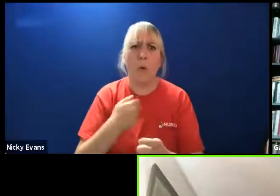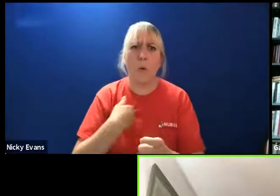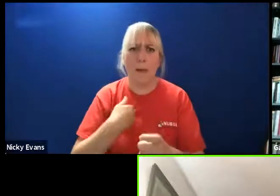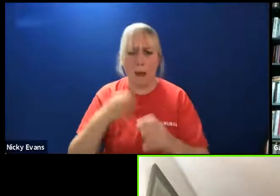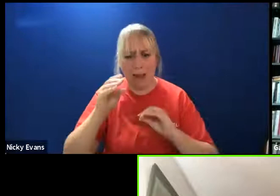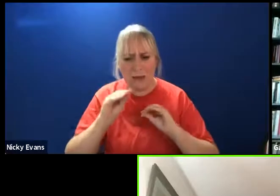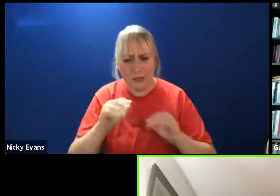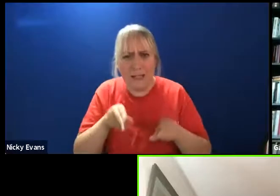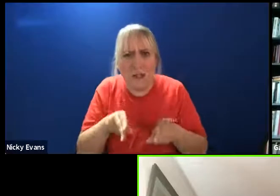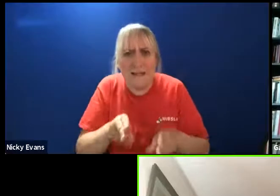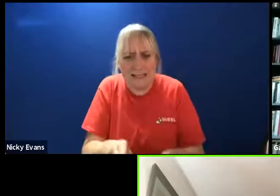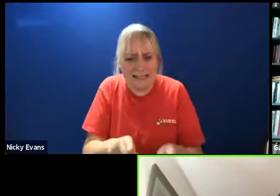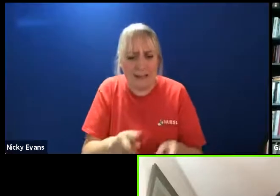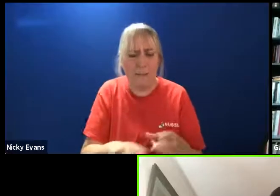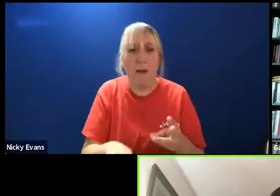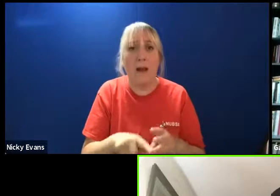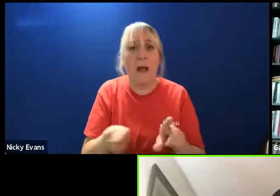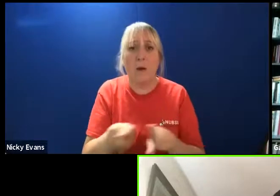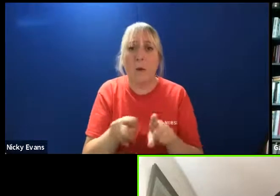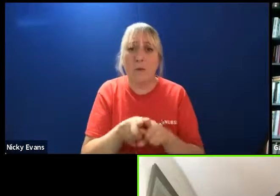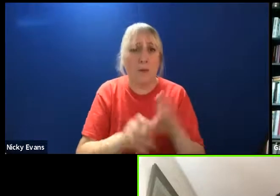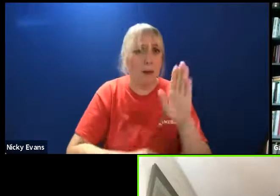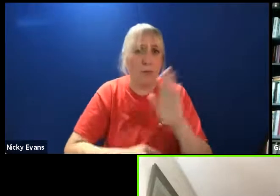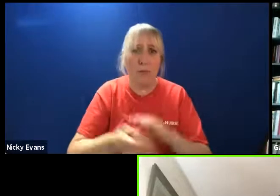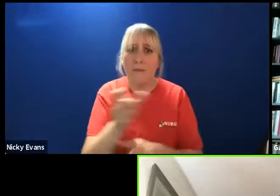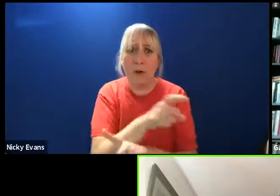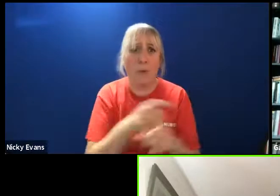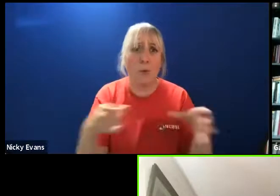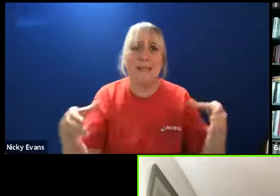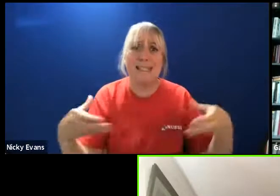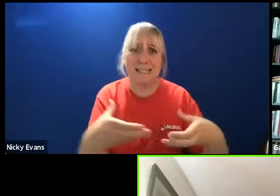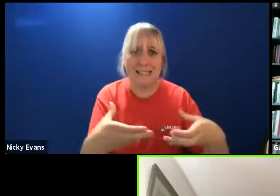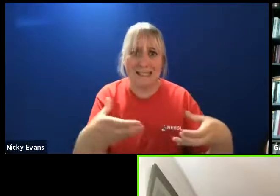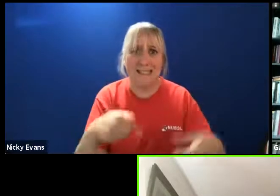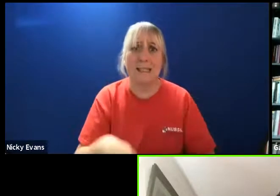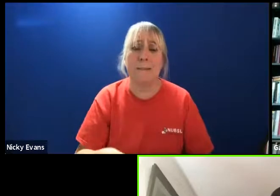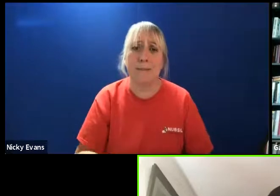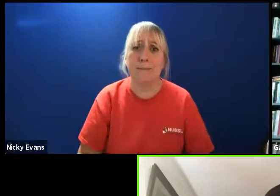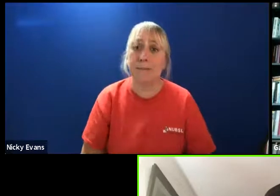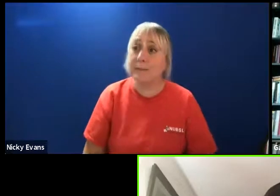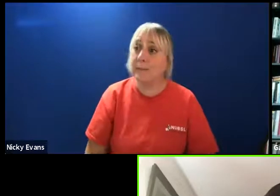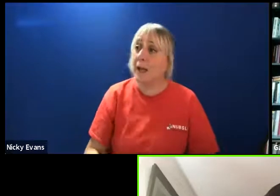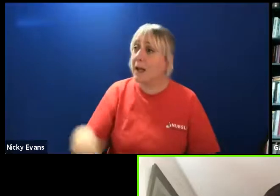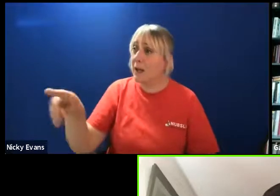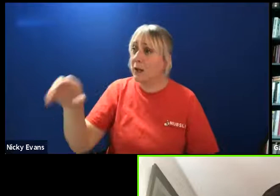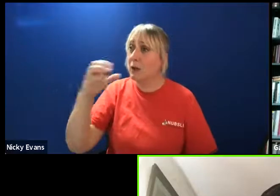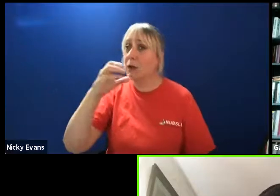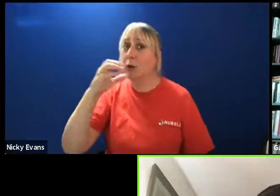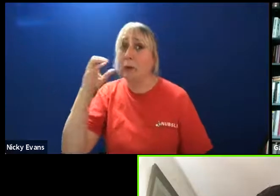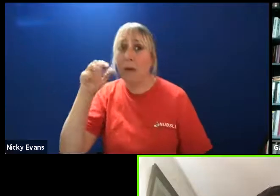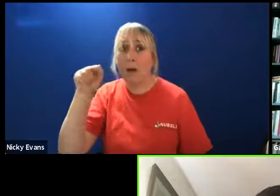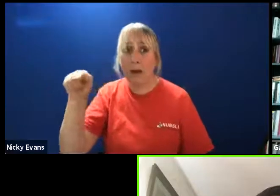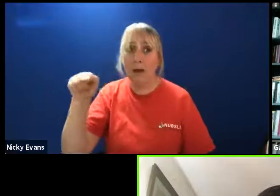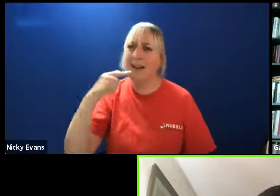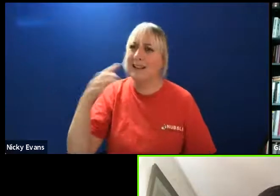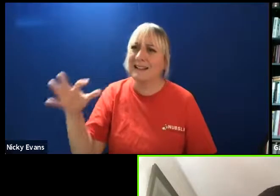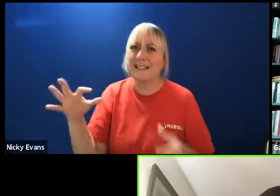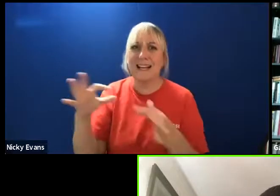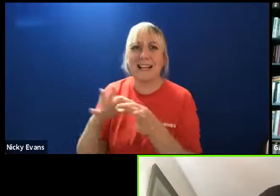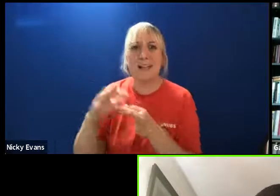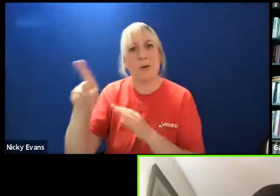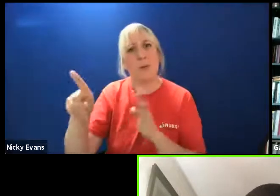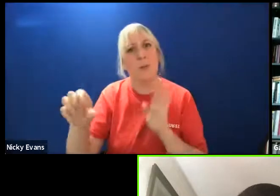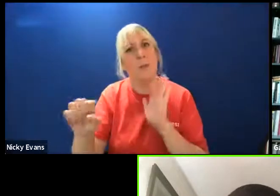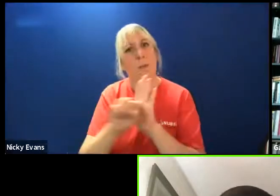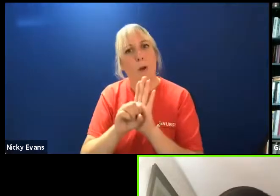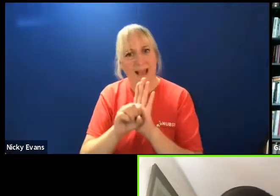build our communities. In Cuba, we have to recognize that that is framed and bound by the blockade.